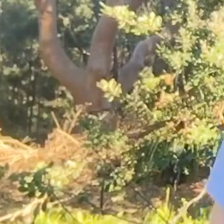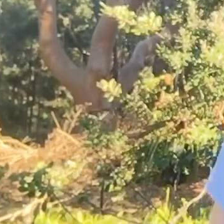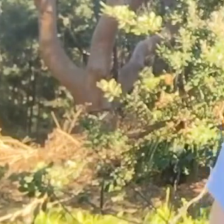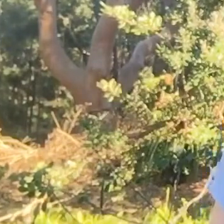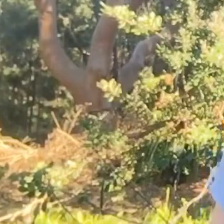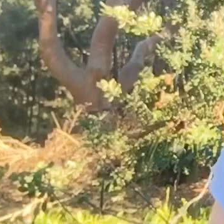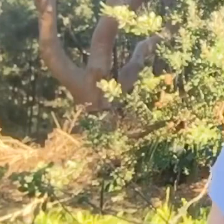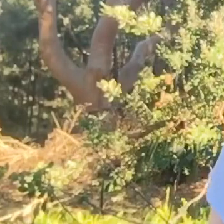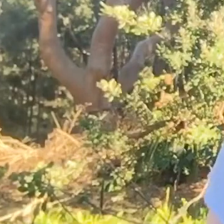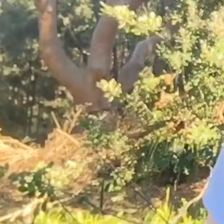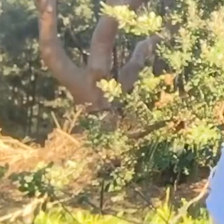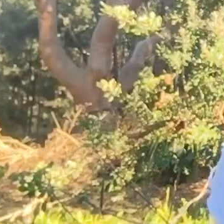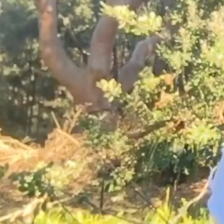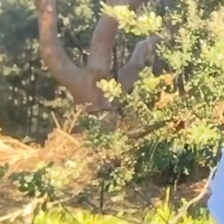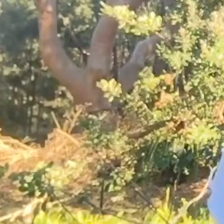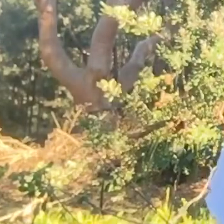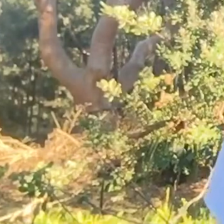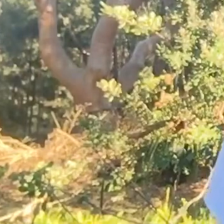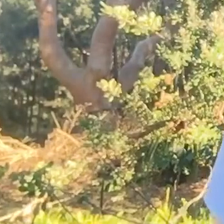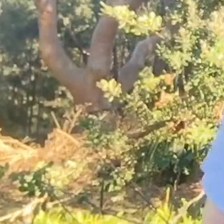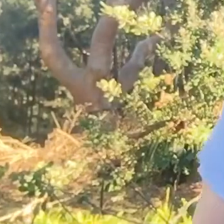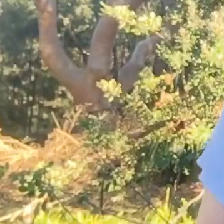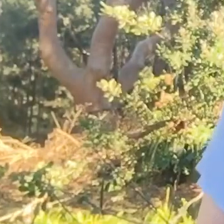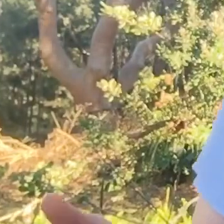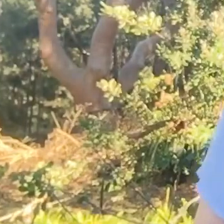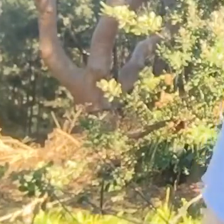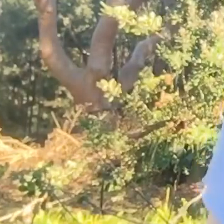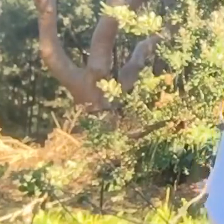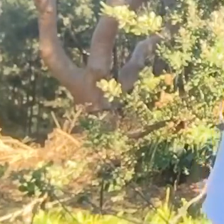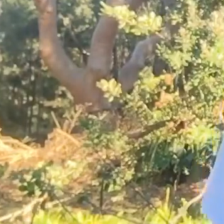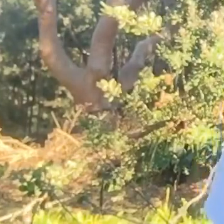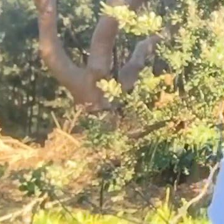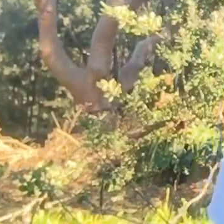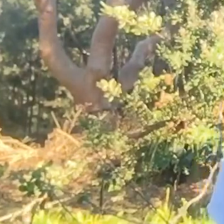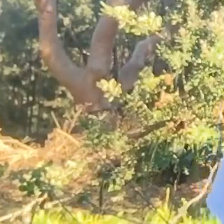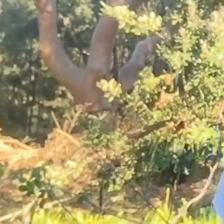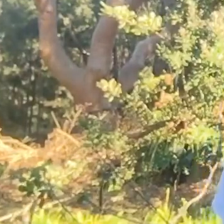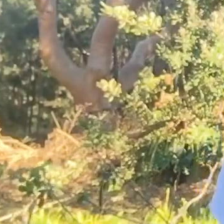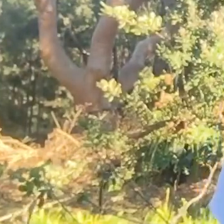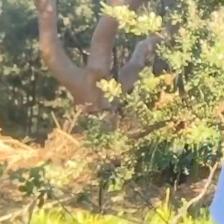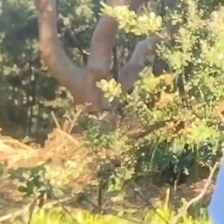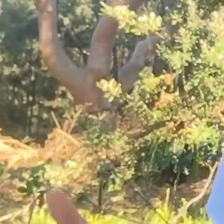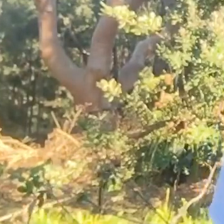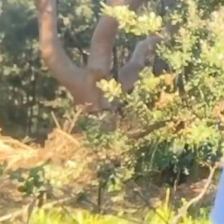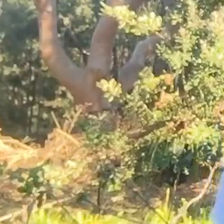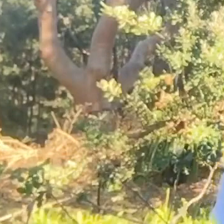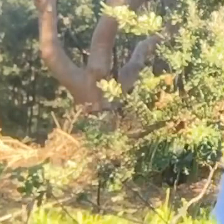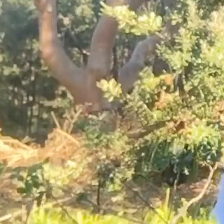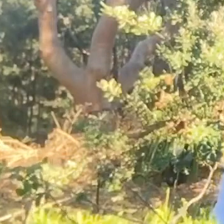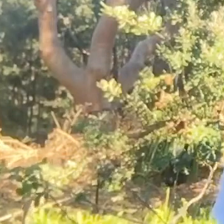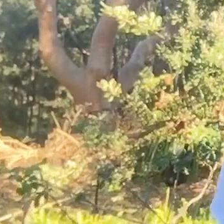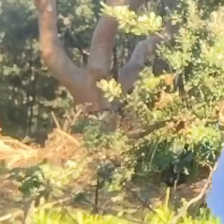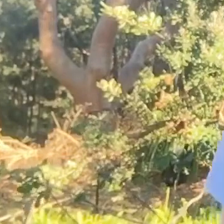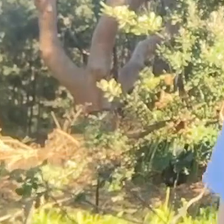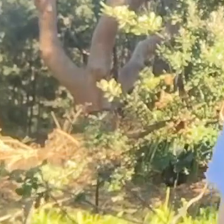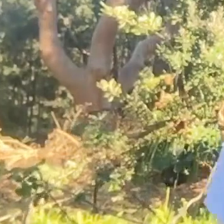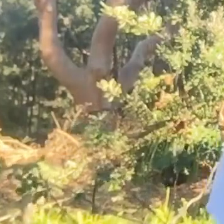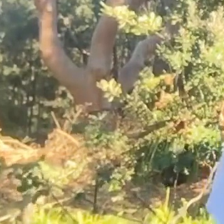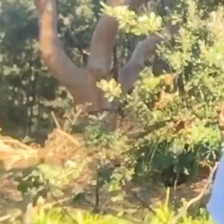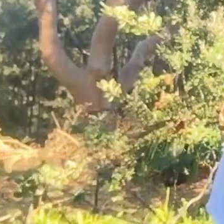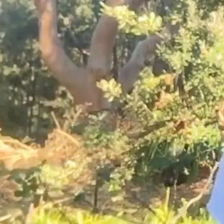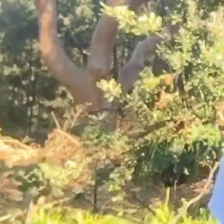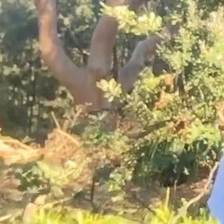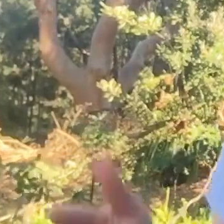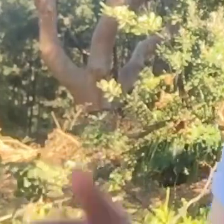that your patience is salvation, but we still eagerly pray, Lord Jesus, come. We know